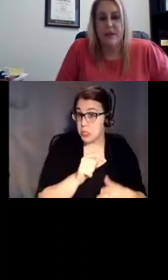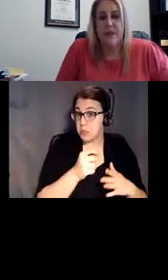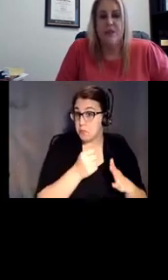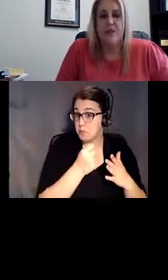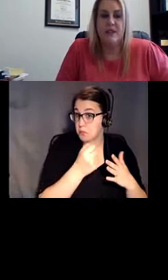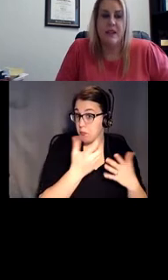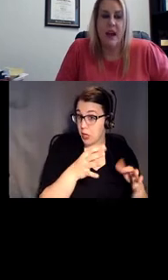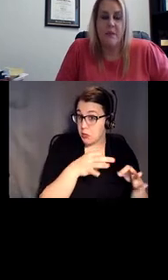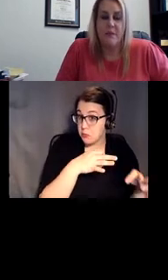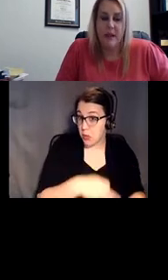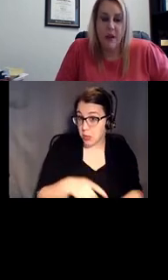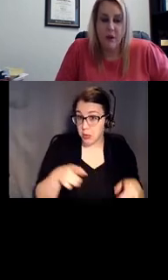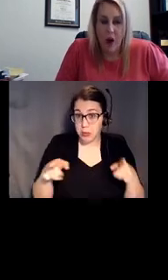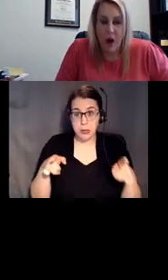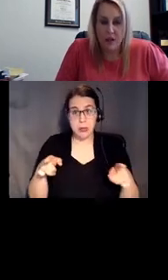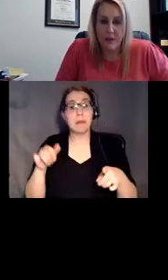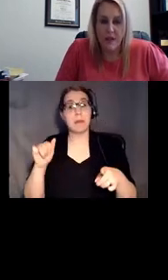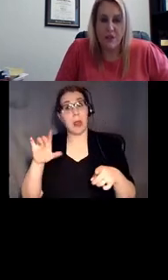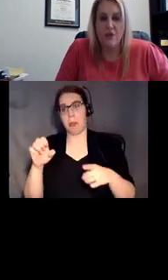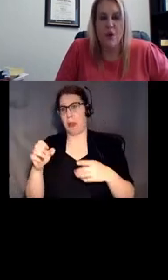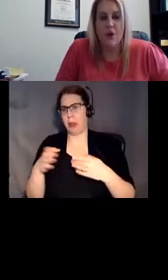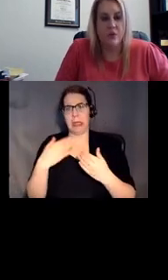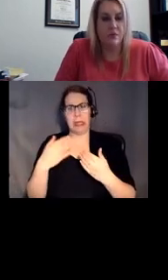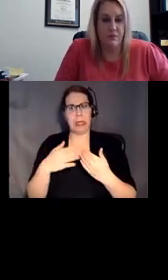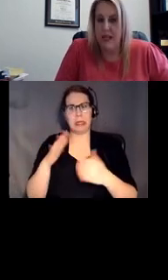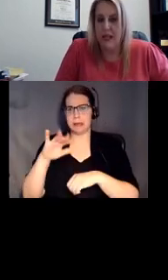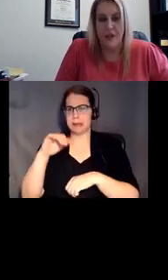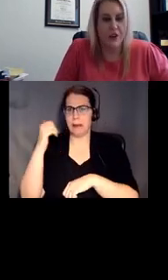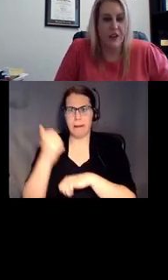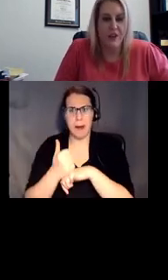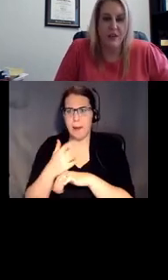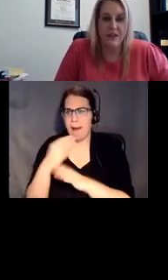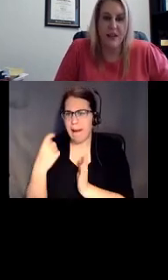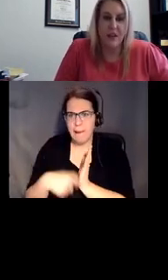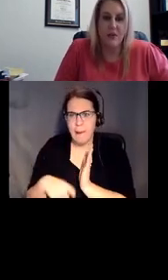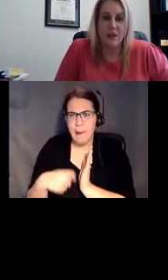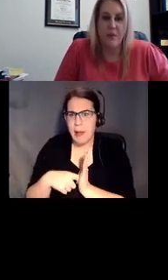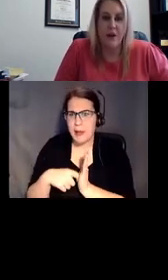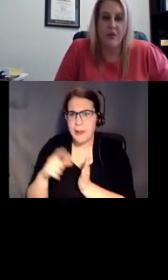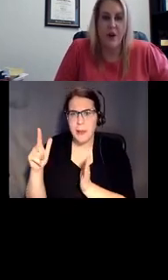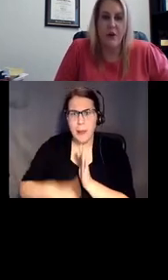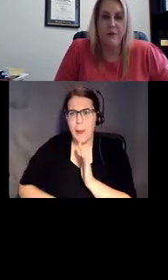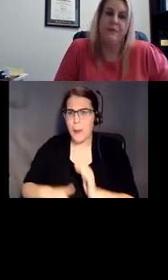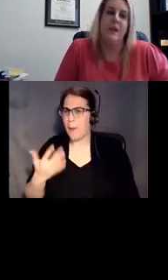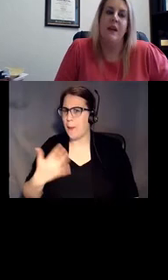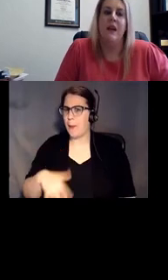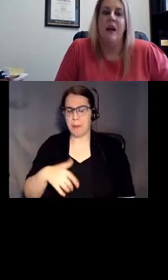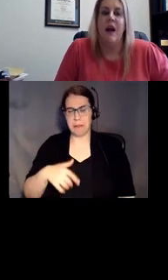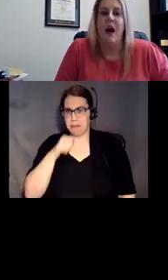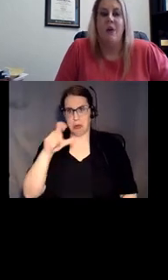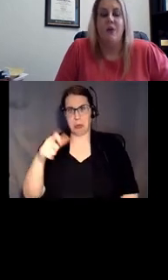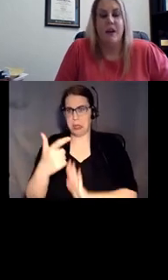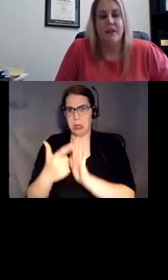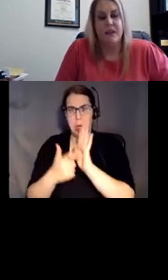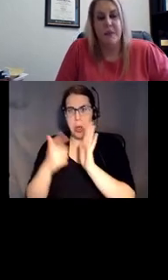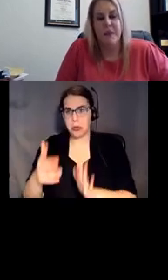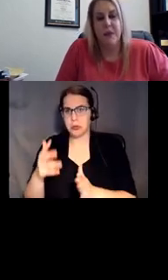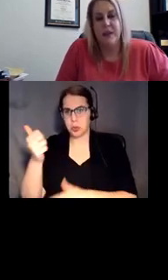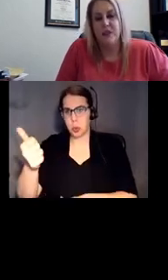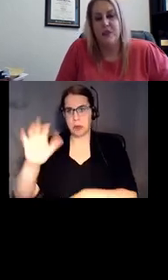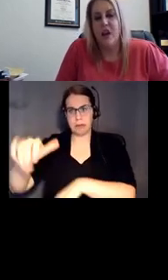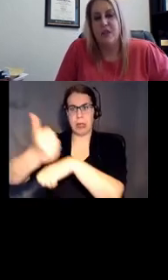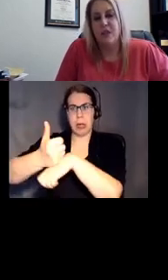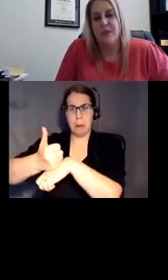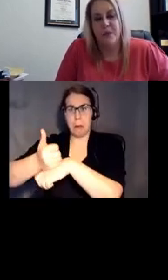are easier to set up and low cost because you don't need an attorney. You can set those up on your own. Whereas a